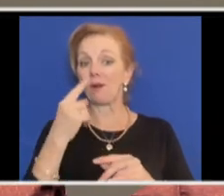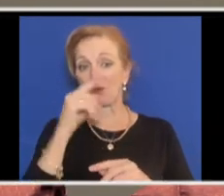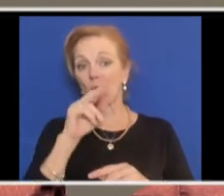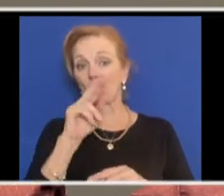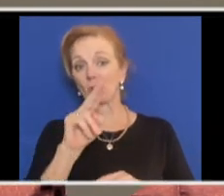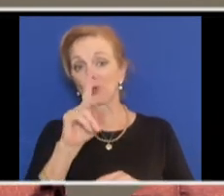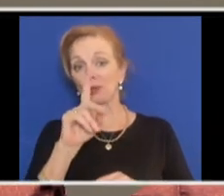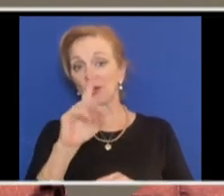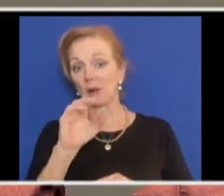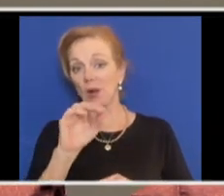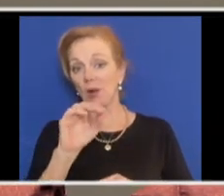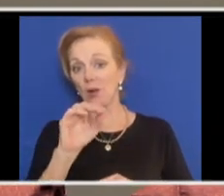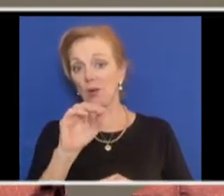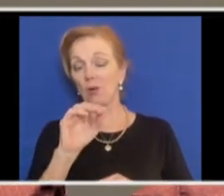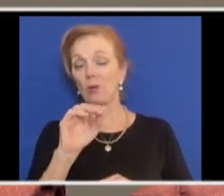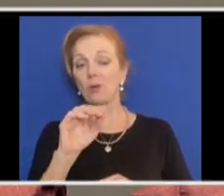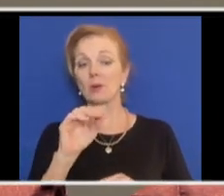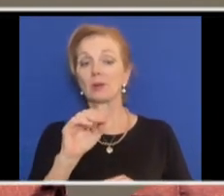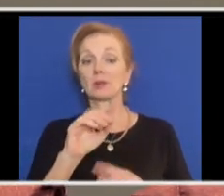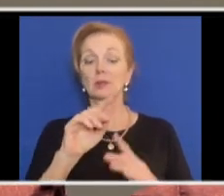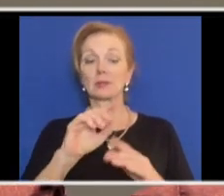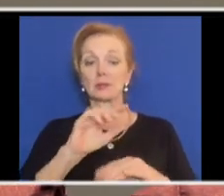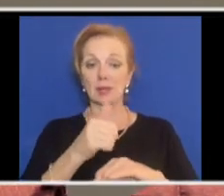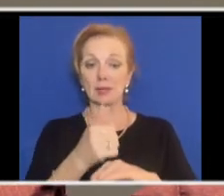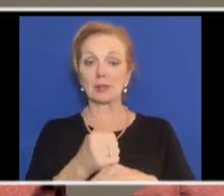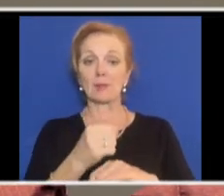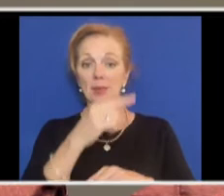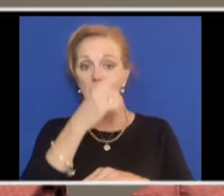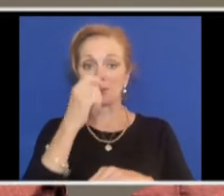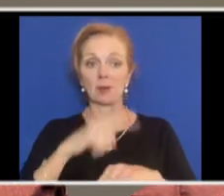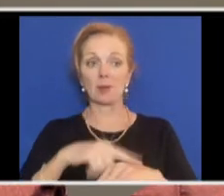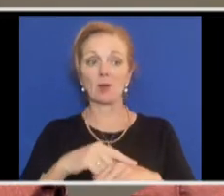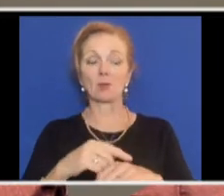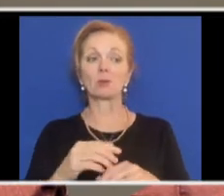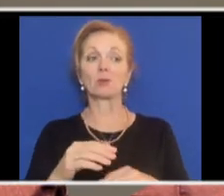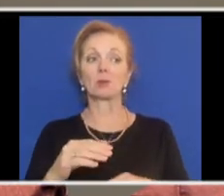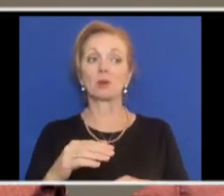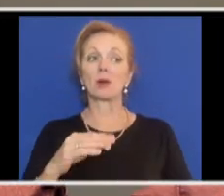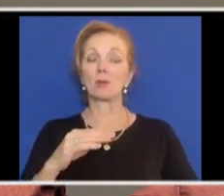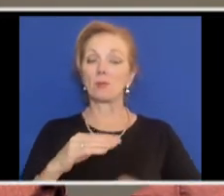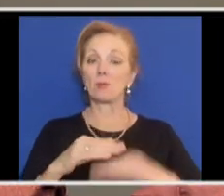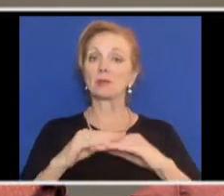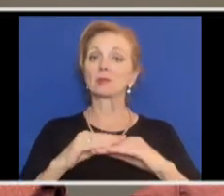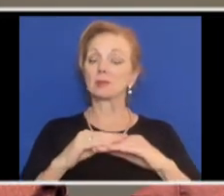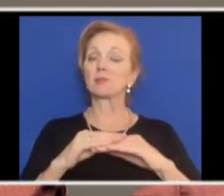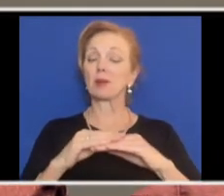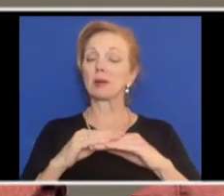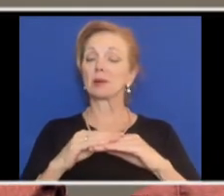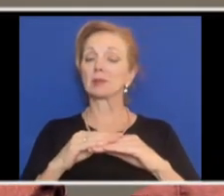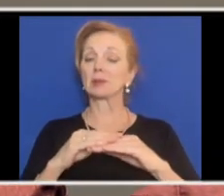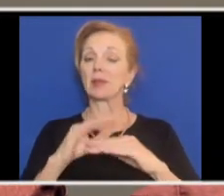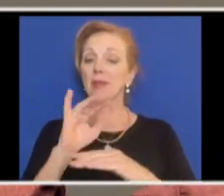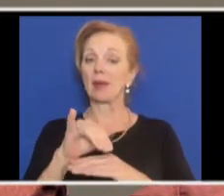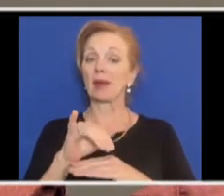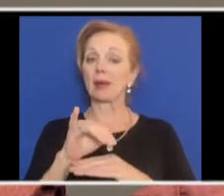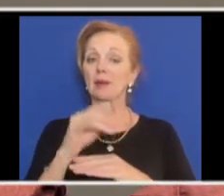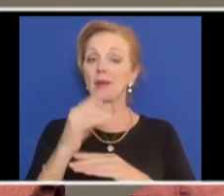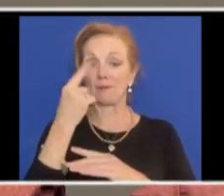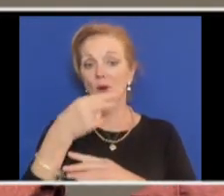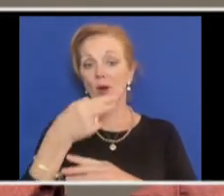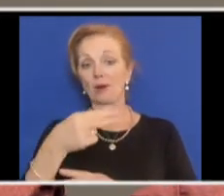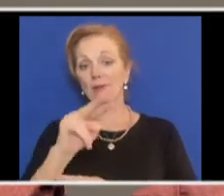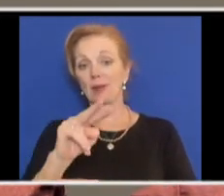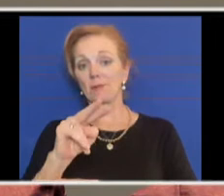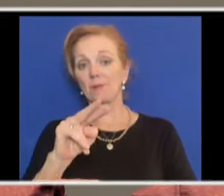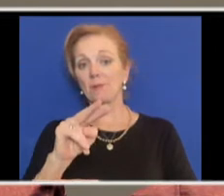takes comes into place this summer so we want to maximize and optimize that for Hidden Valley and of course I'm going